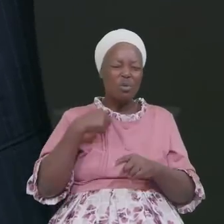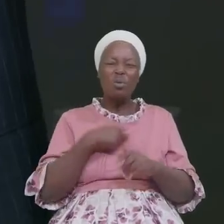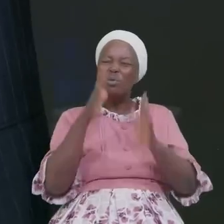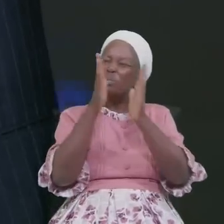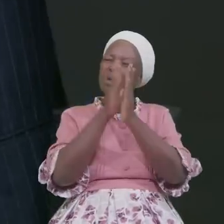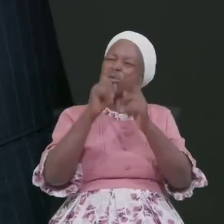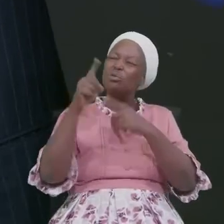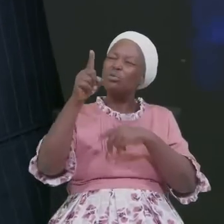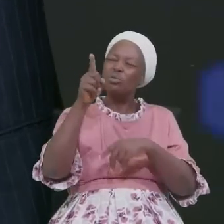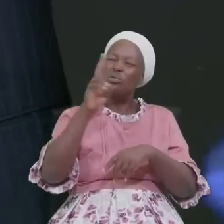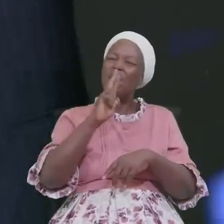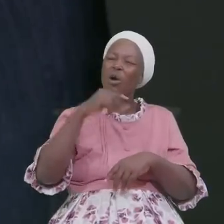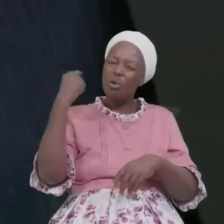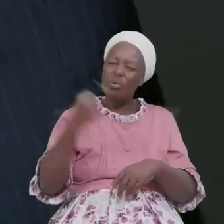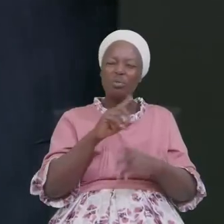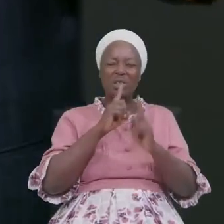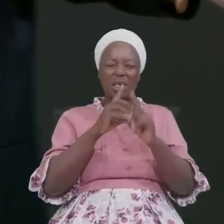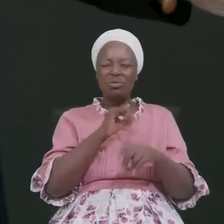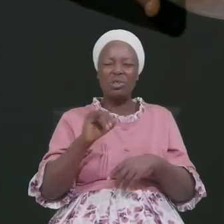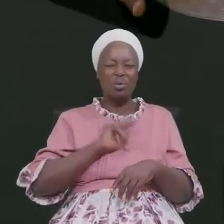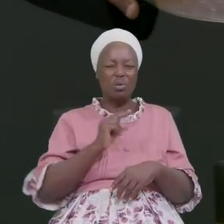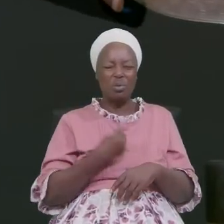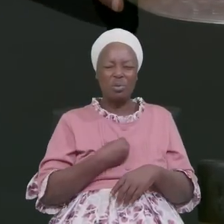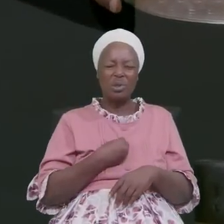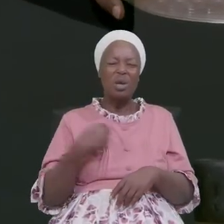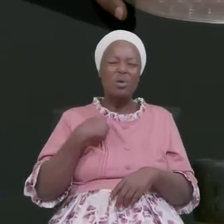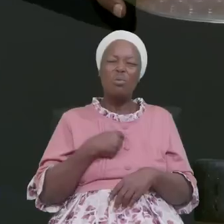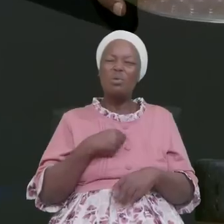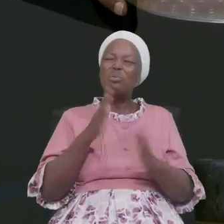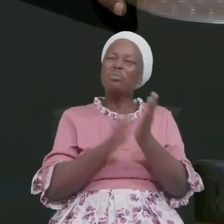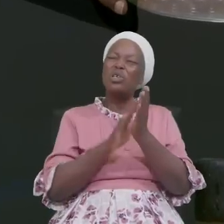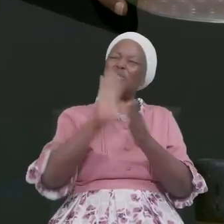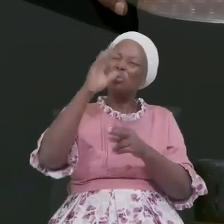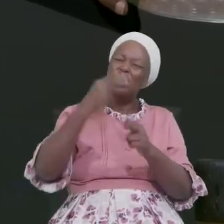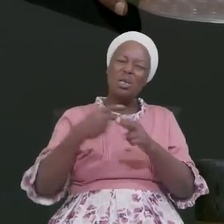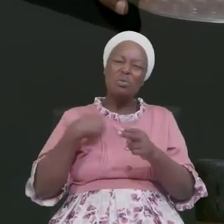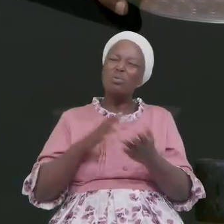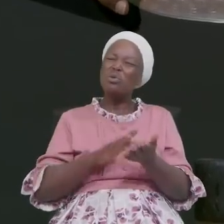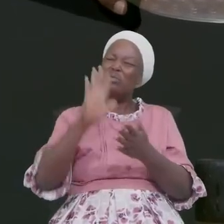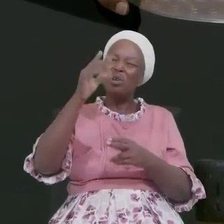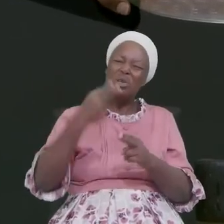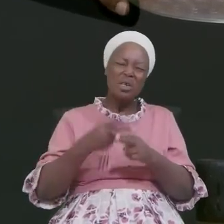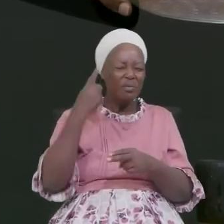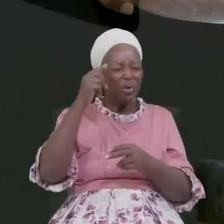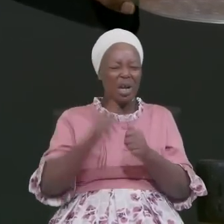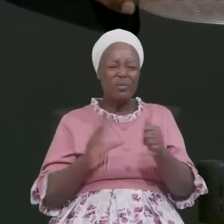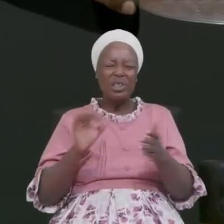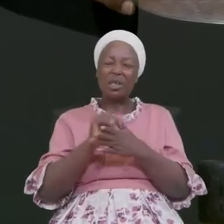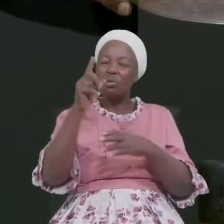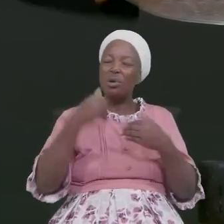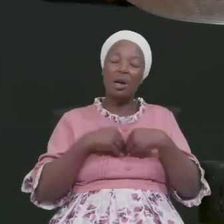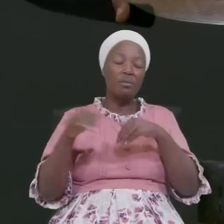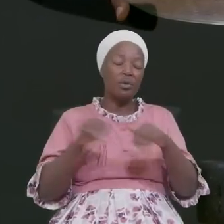always answered. We magnify your name, we praise you, we glorify you for everything you've